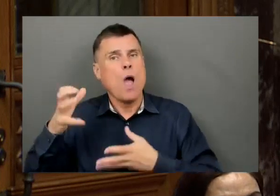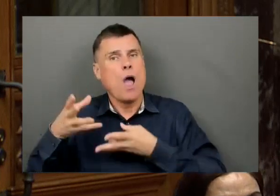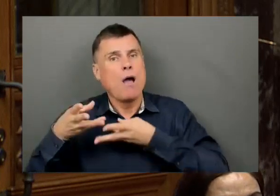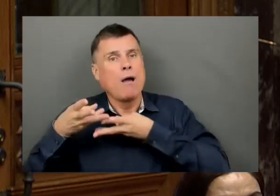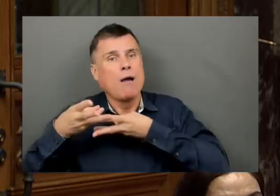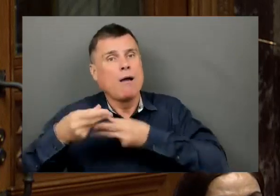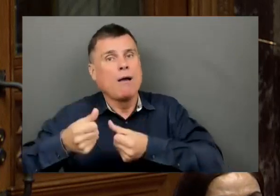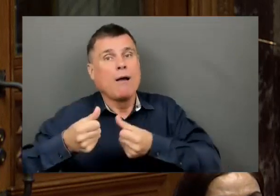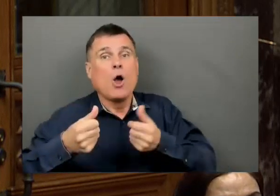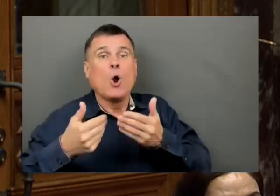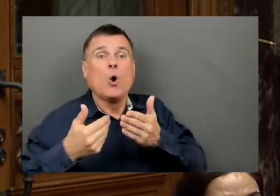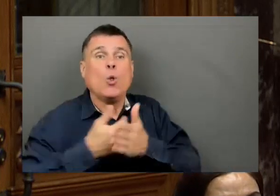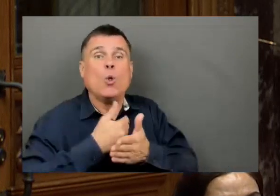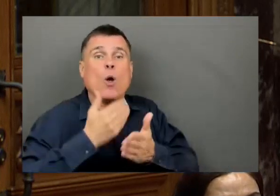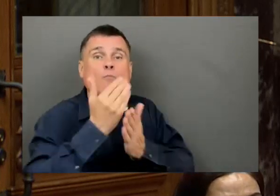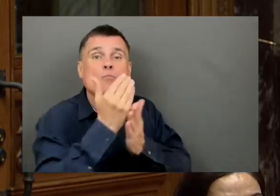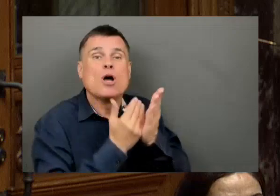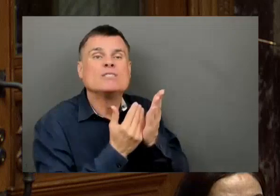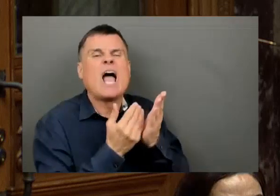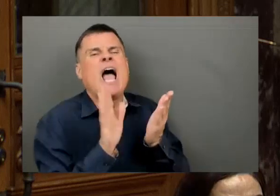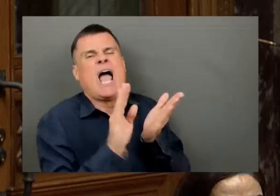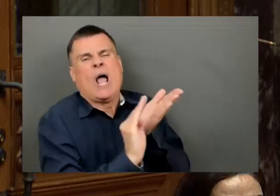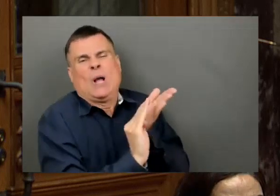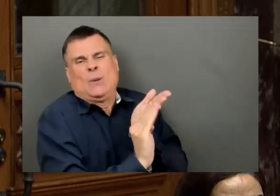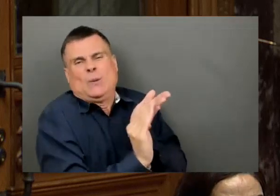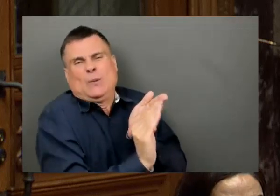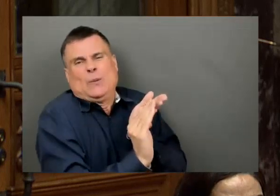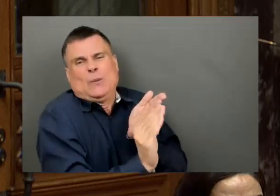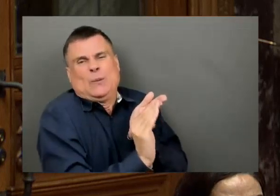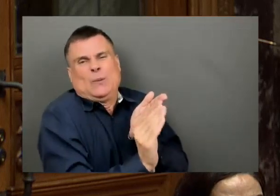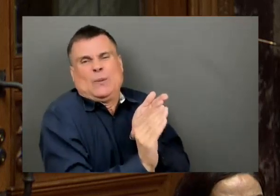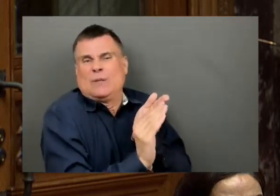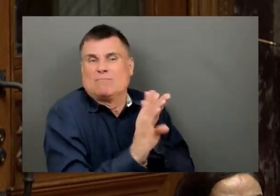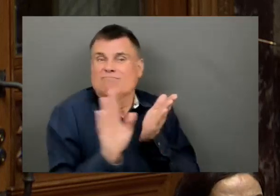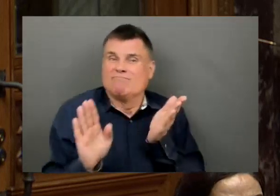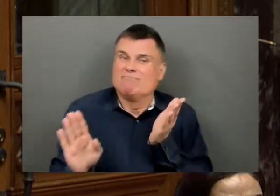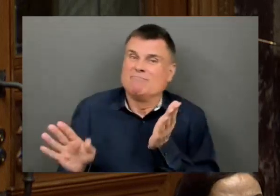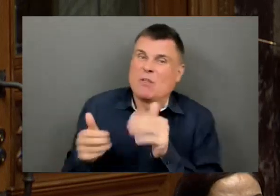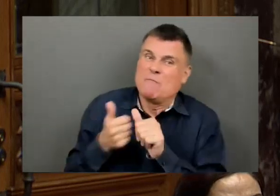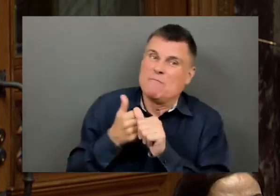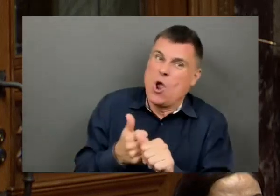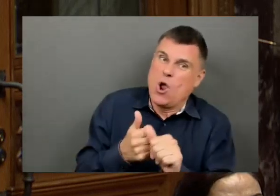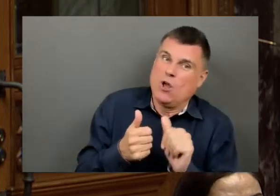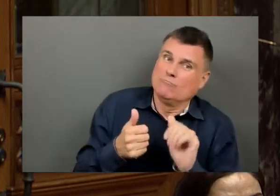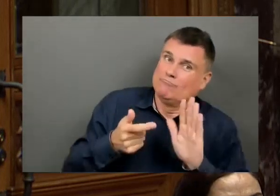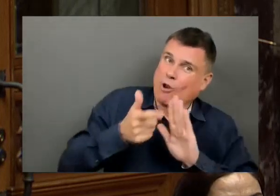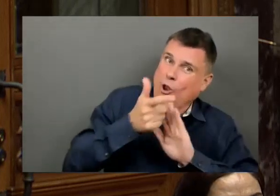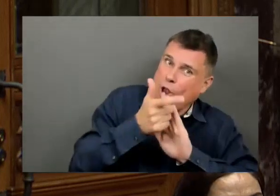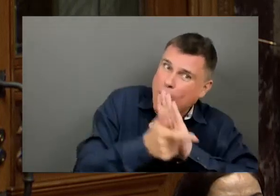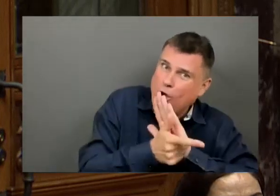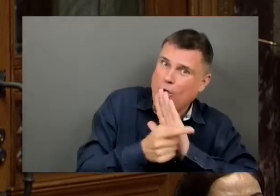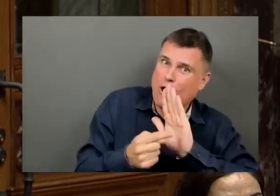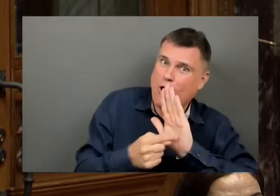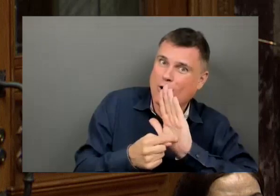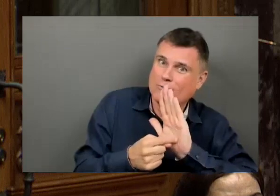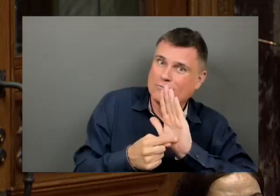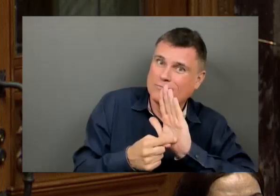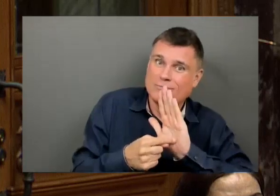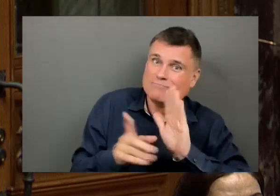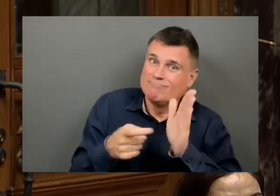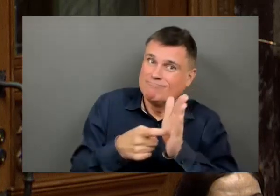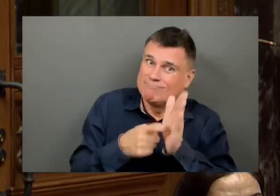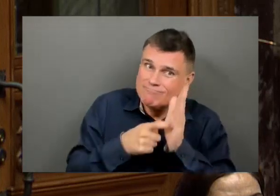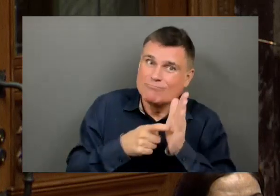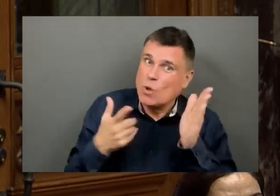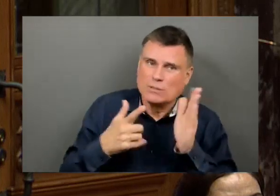that actually exist in this province and require environmental assessments. BC Hydro worries that a delay from an environmental assessment